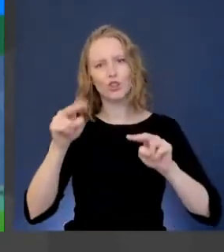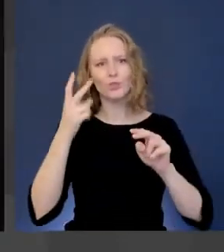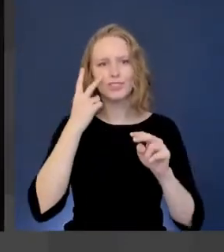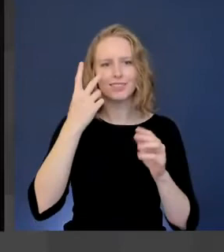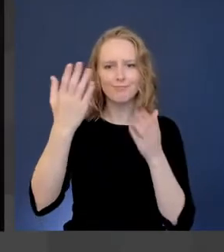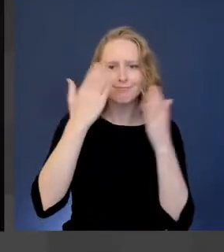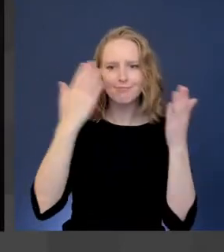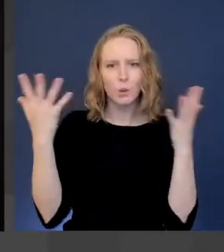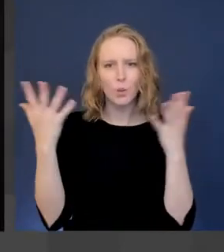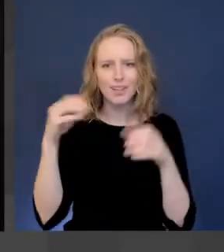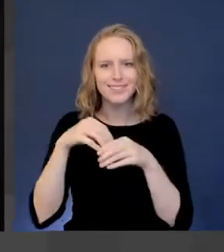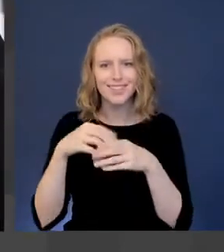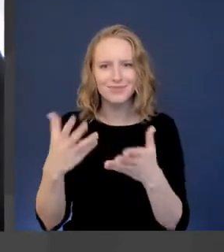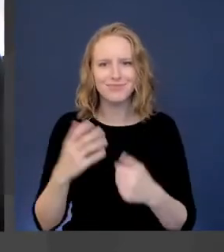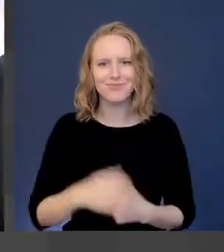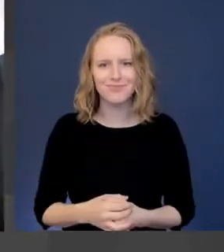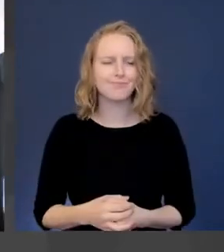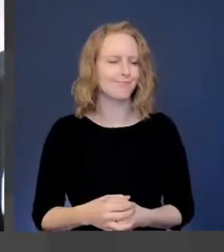watch it.